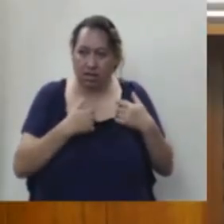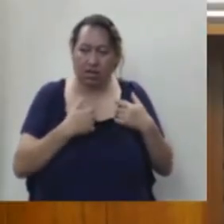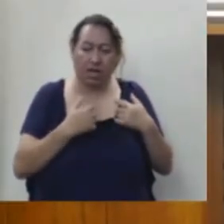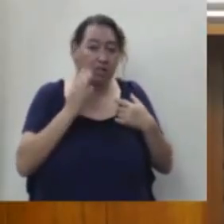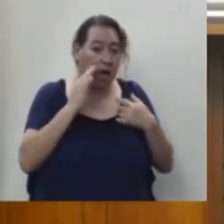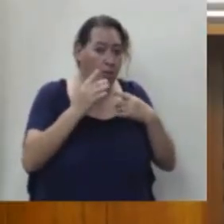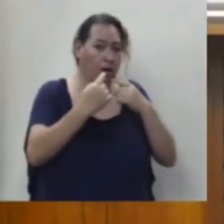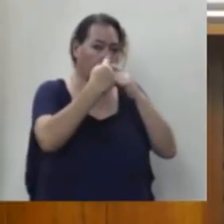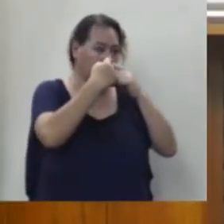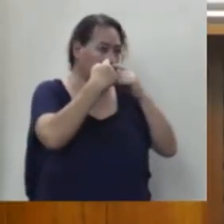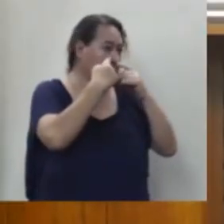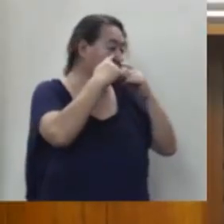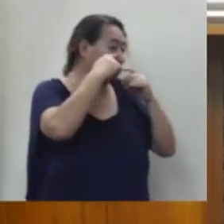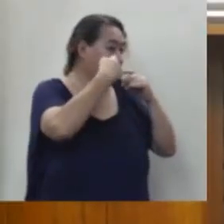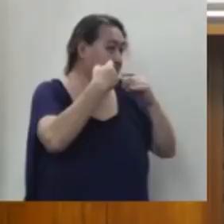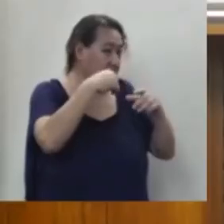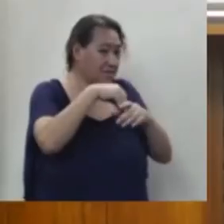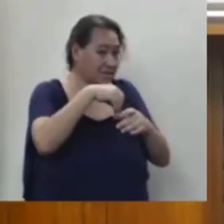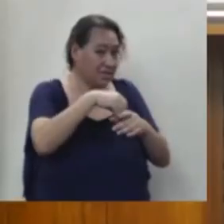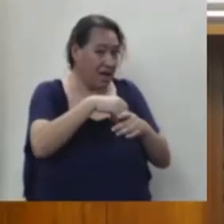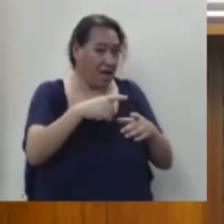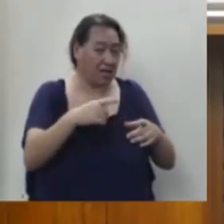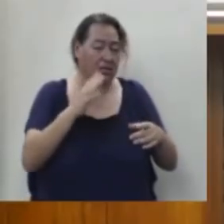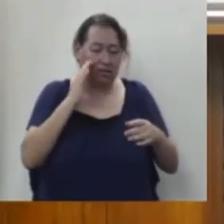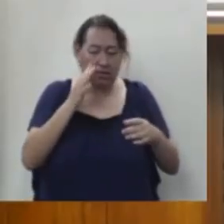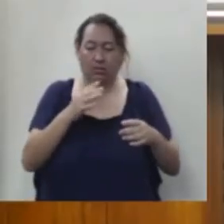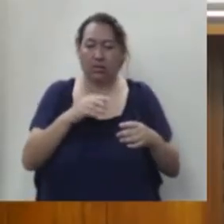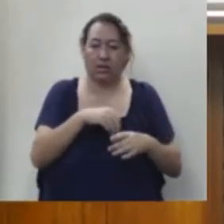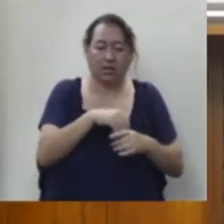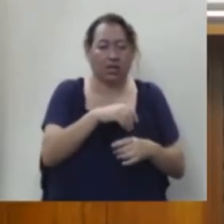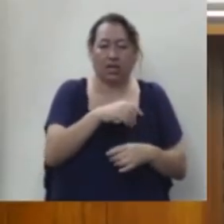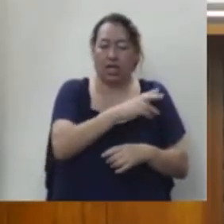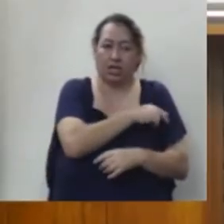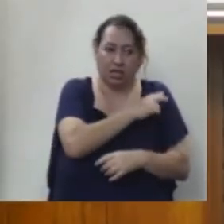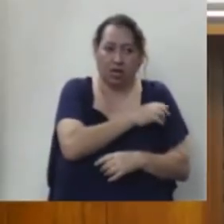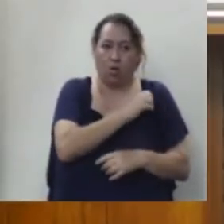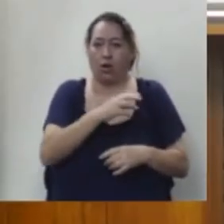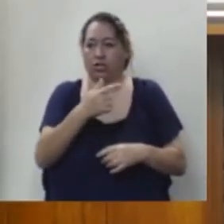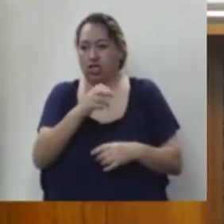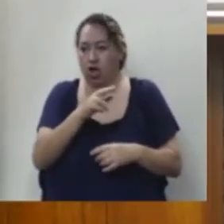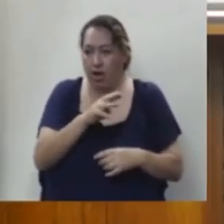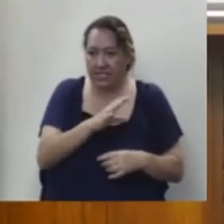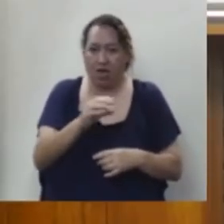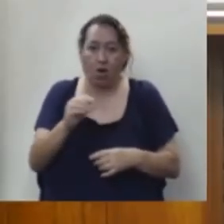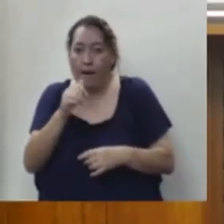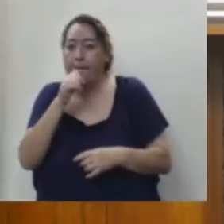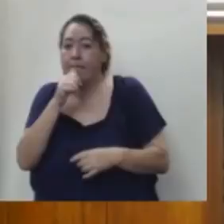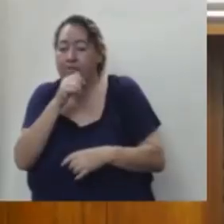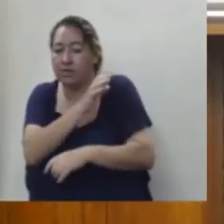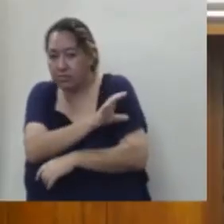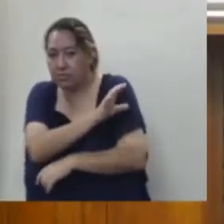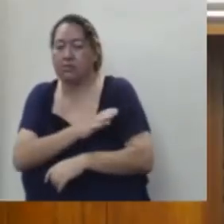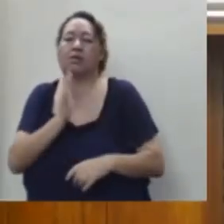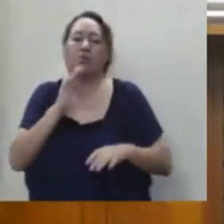facilities or even within the private facility or even at GMH or GRMC, they will be delivered to the laboratory and they will be